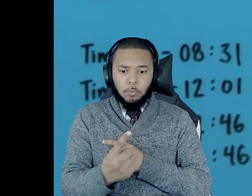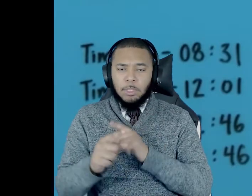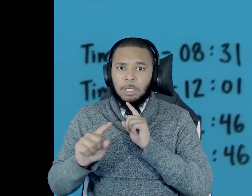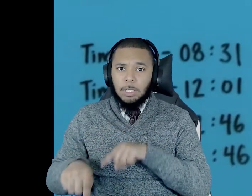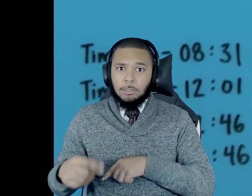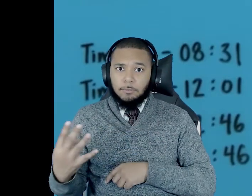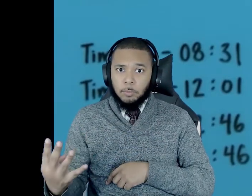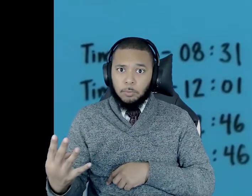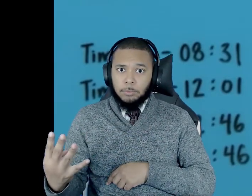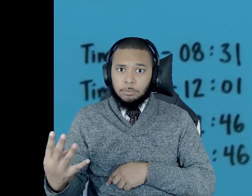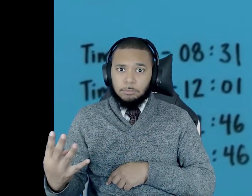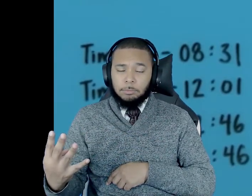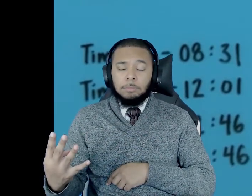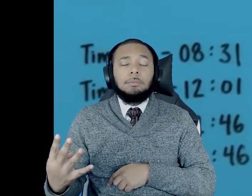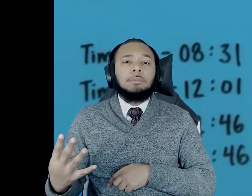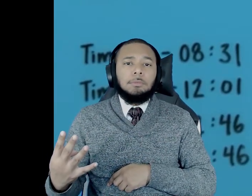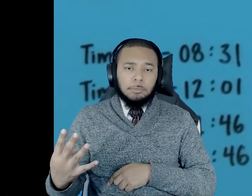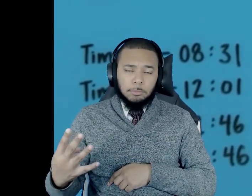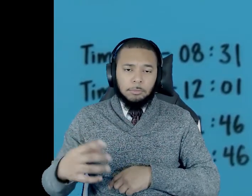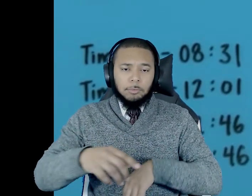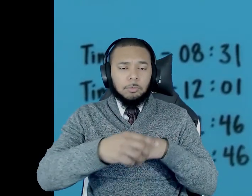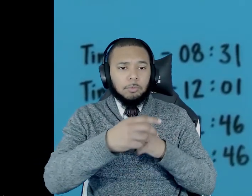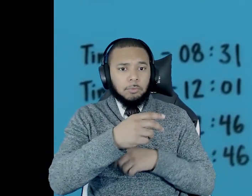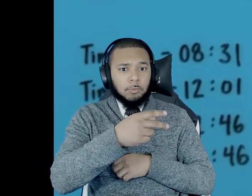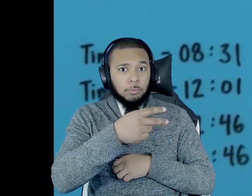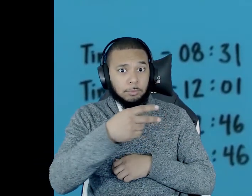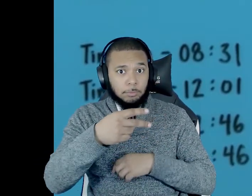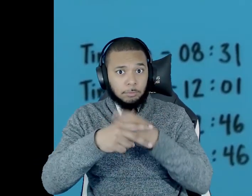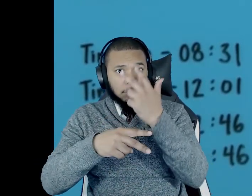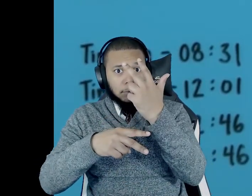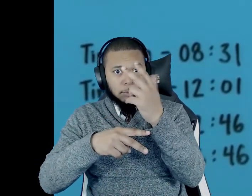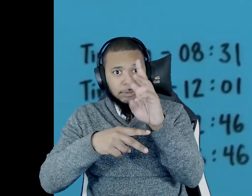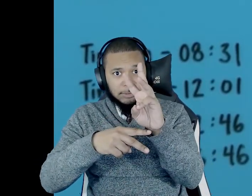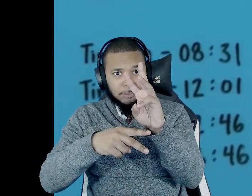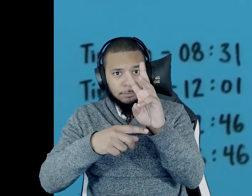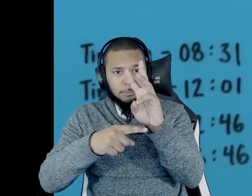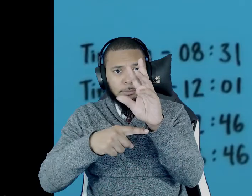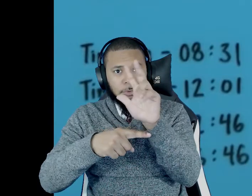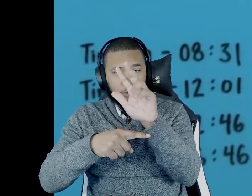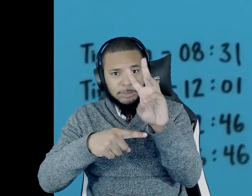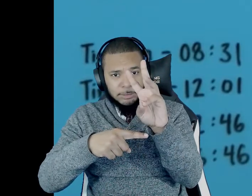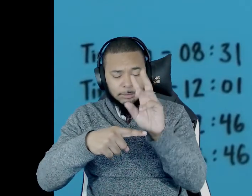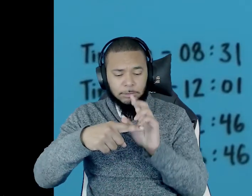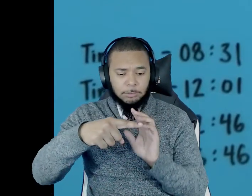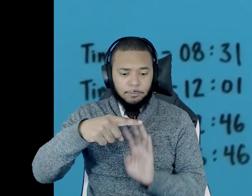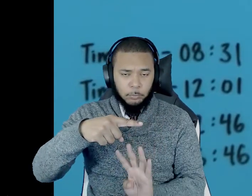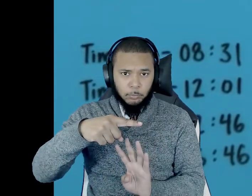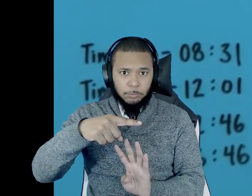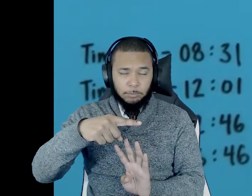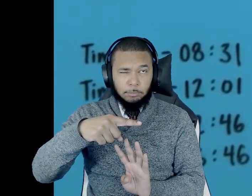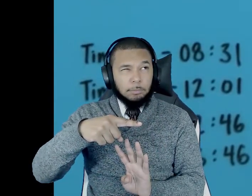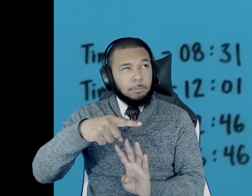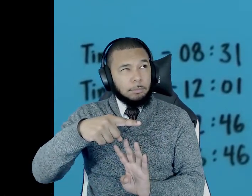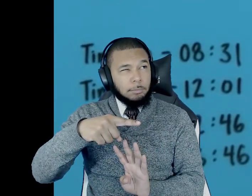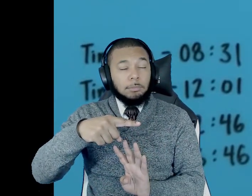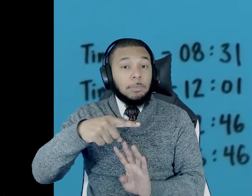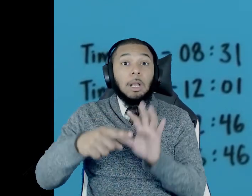denominator will be 4. How much is that? 36 divided by 4. That is